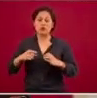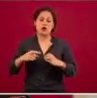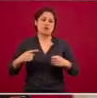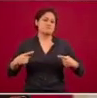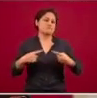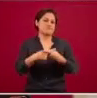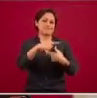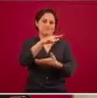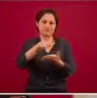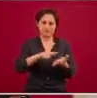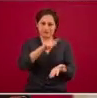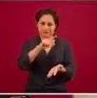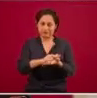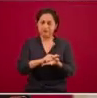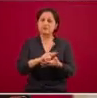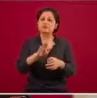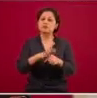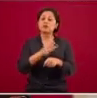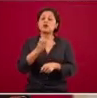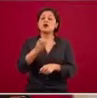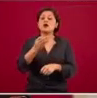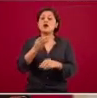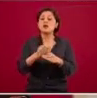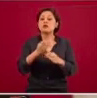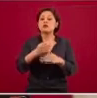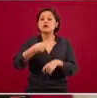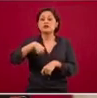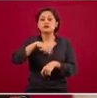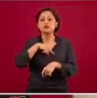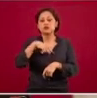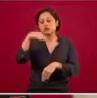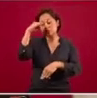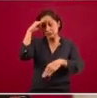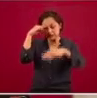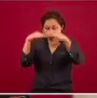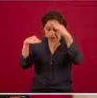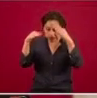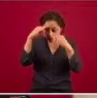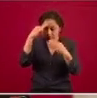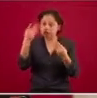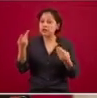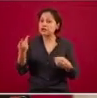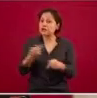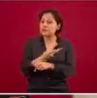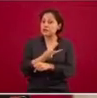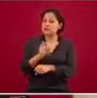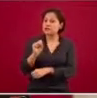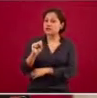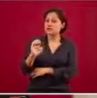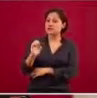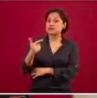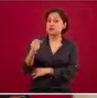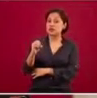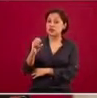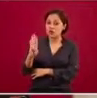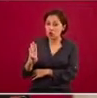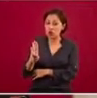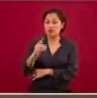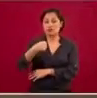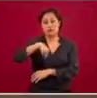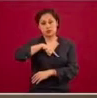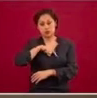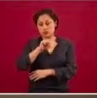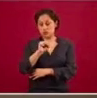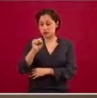this process. We are discussing this topic in great detail with the Ministry